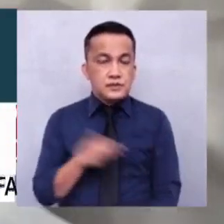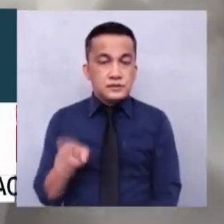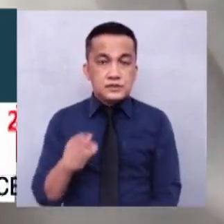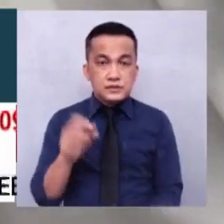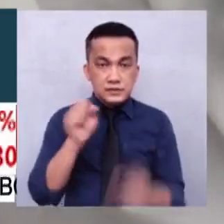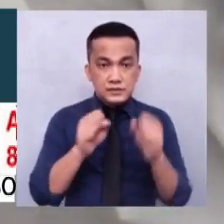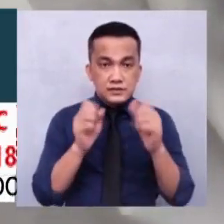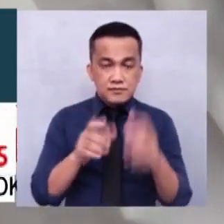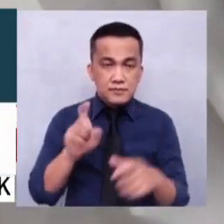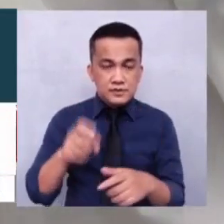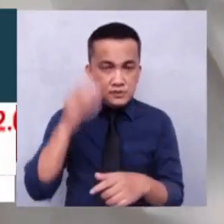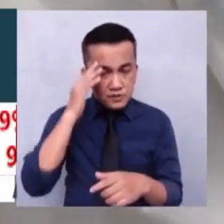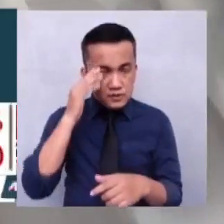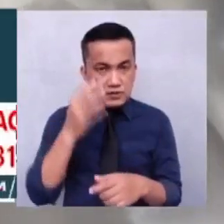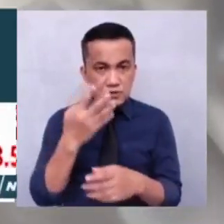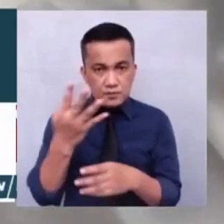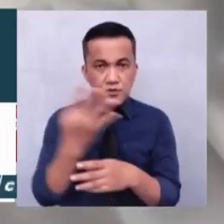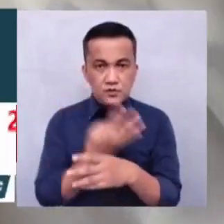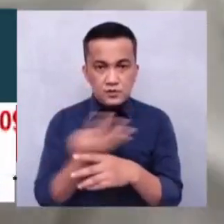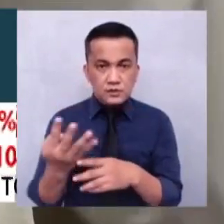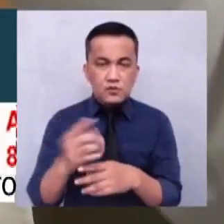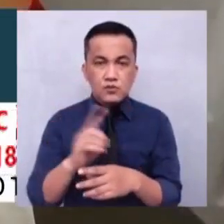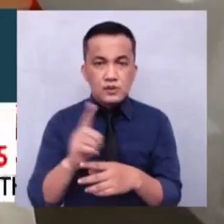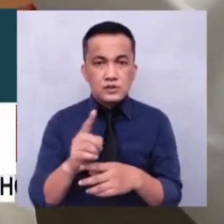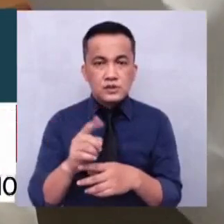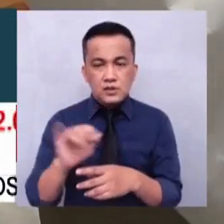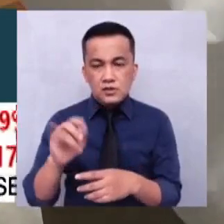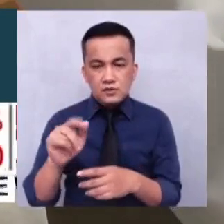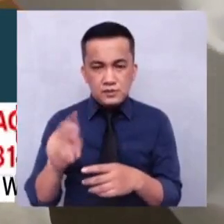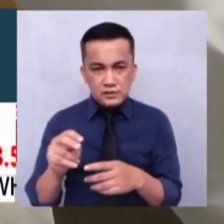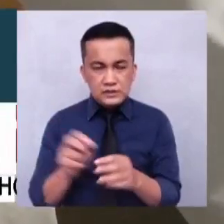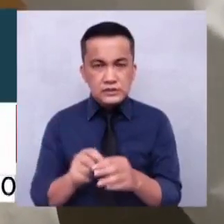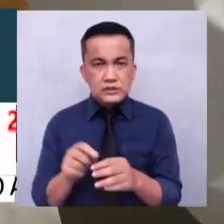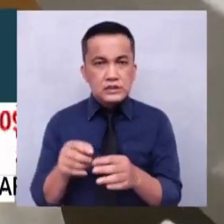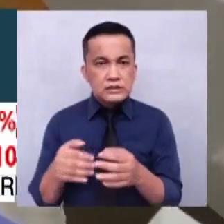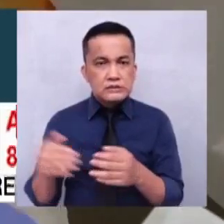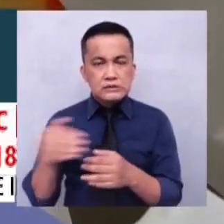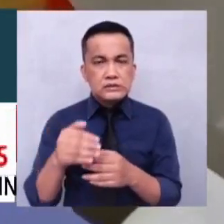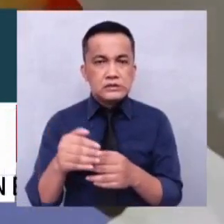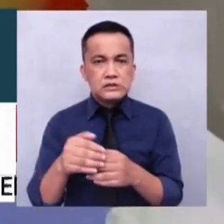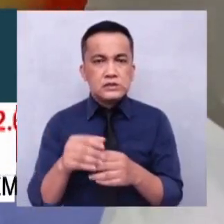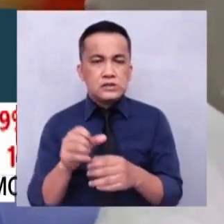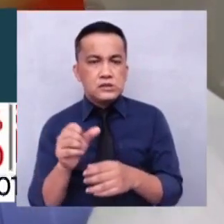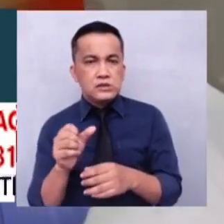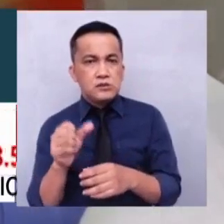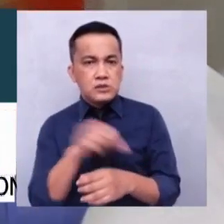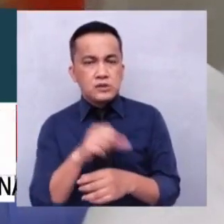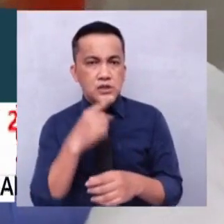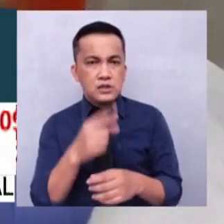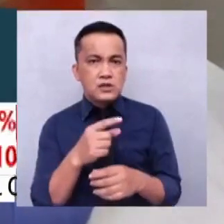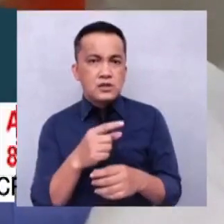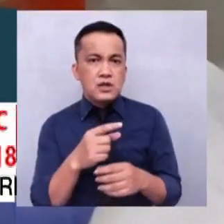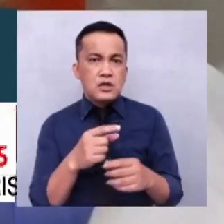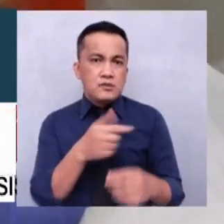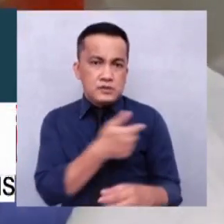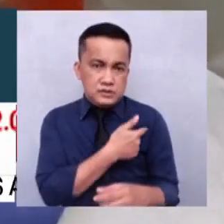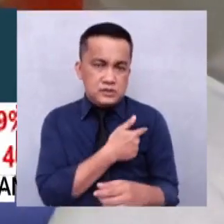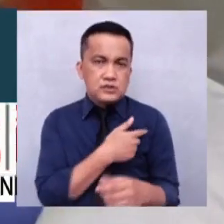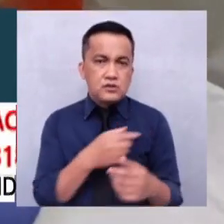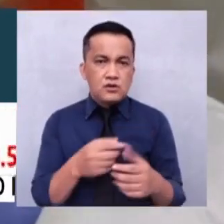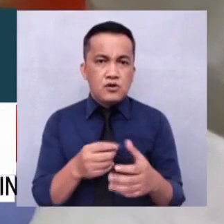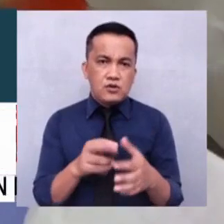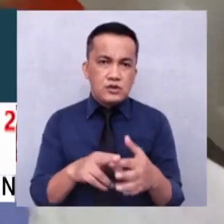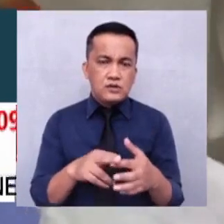within 4 weeks to what extent Omicron can evade the immunity generated by vaccines or prior infection, and whether it leads to